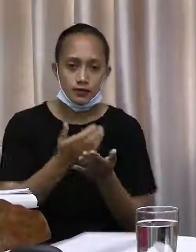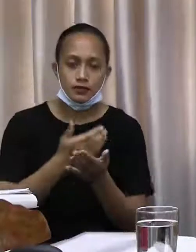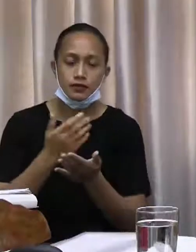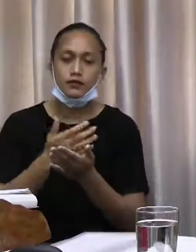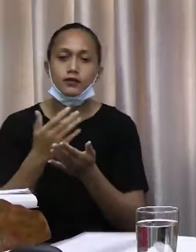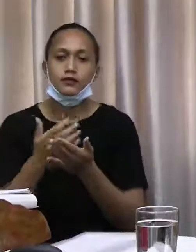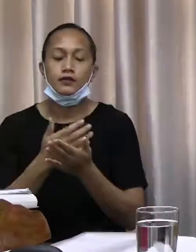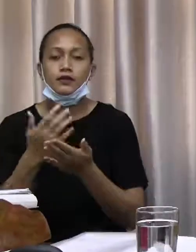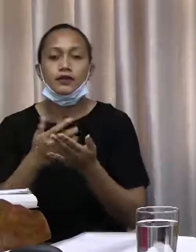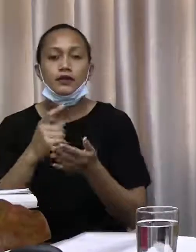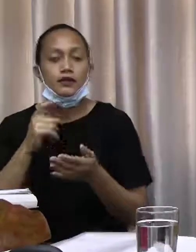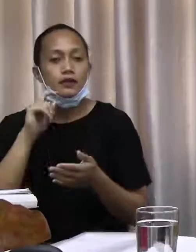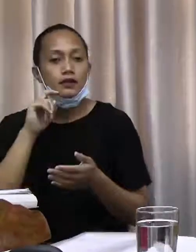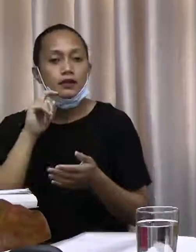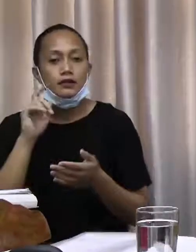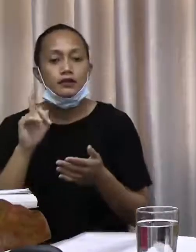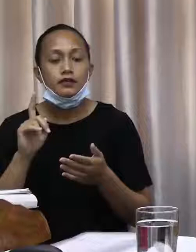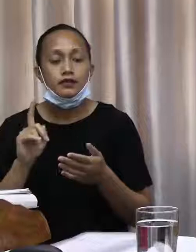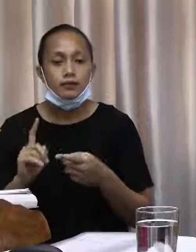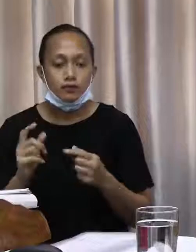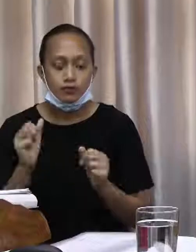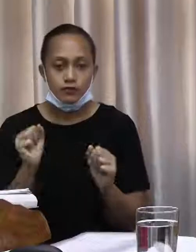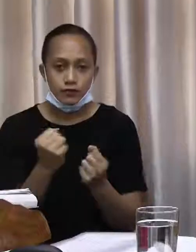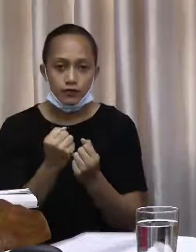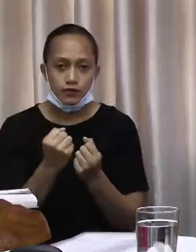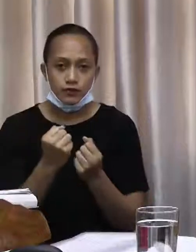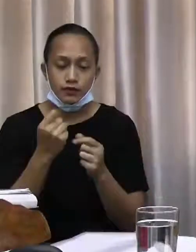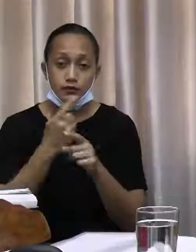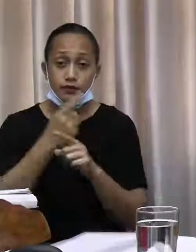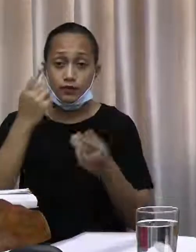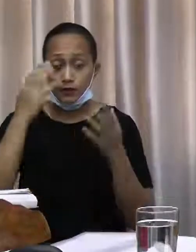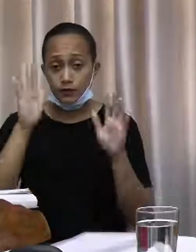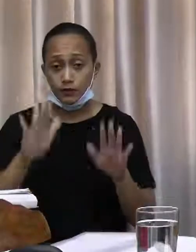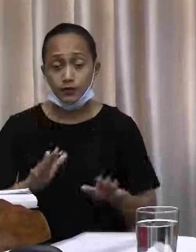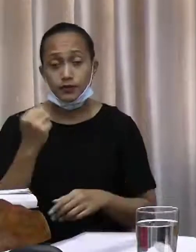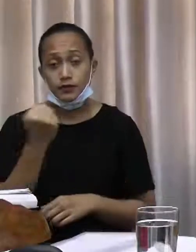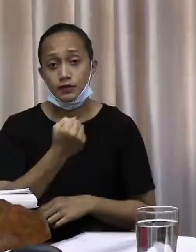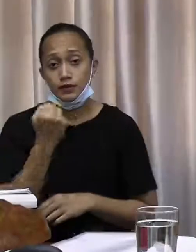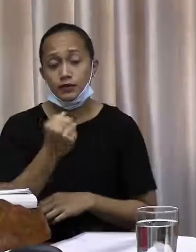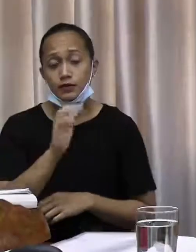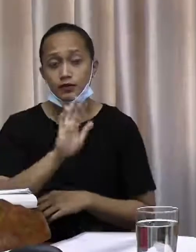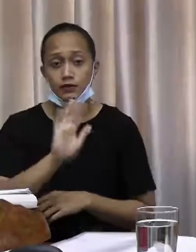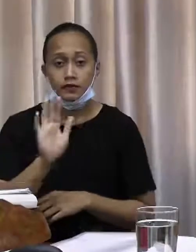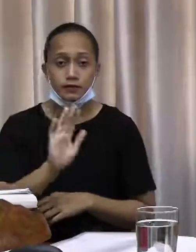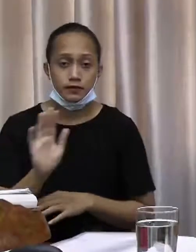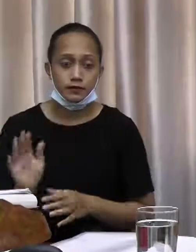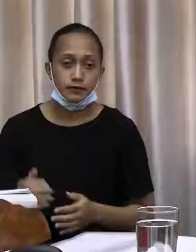shield, and fortress. God bless Samoa. Soifua.